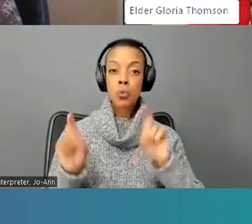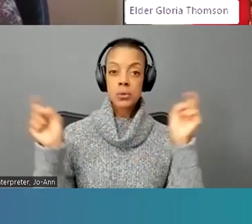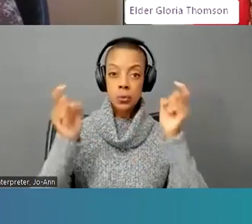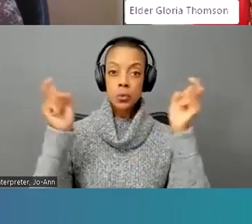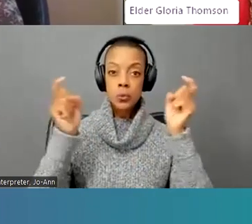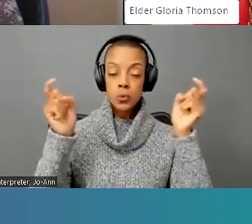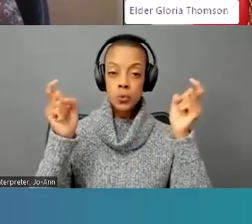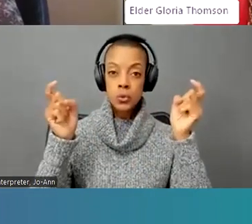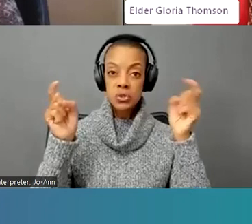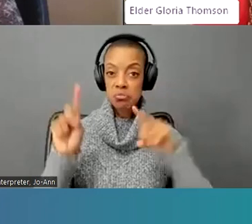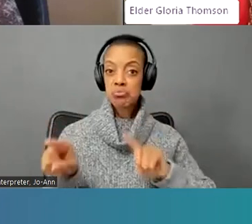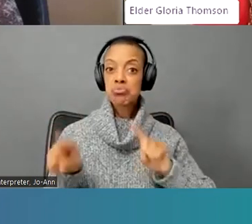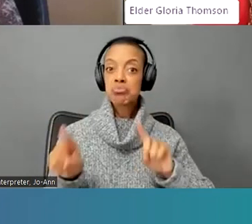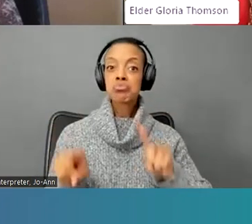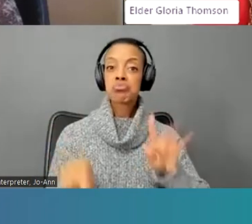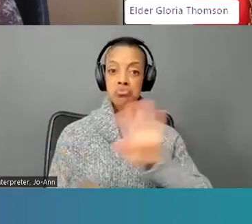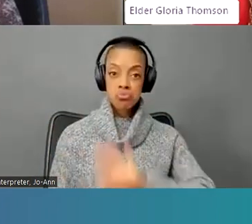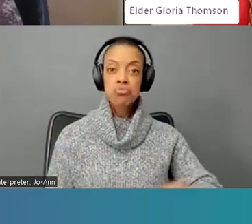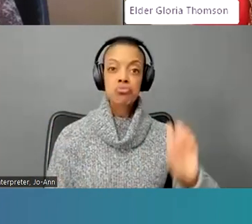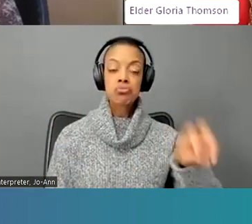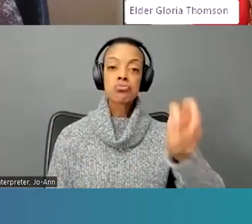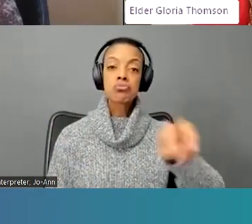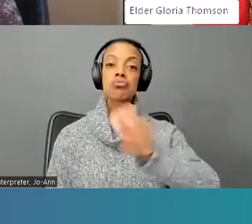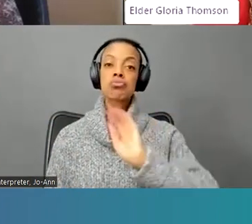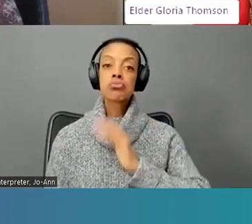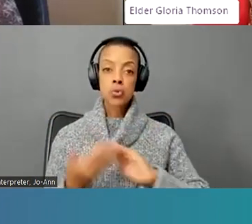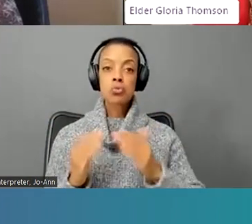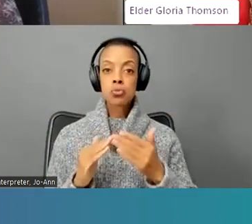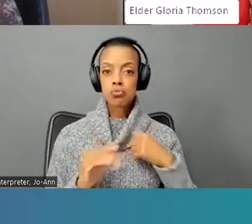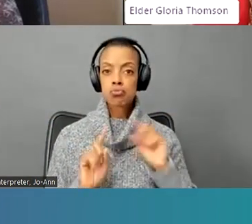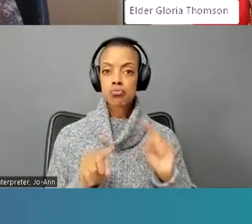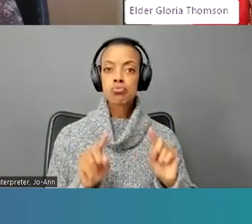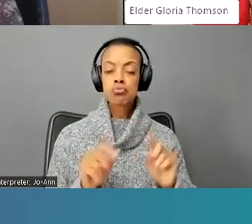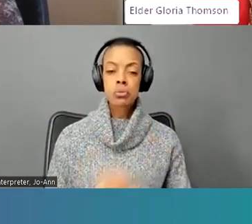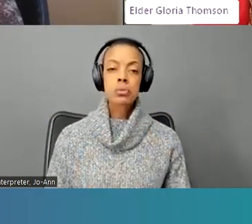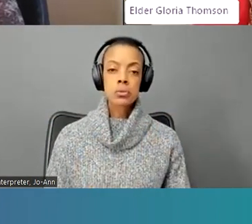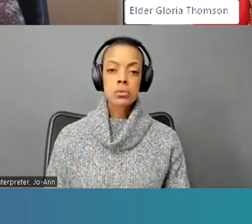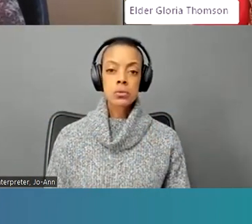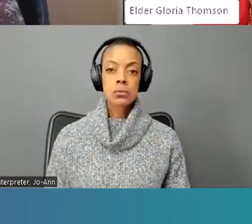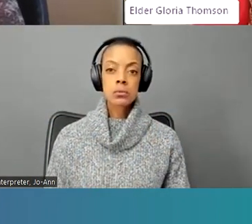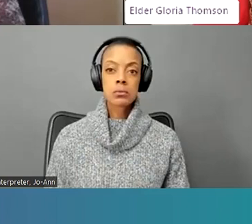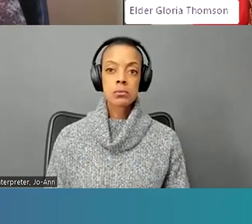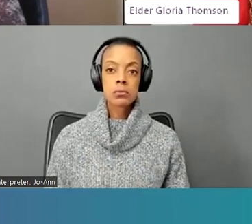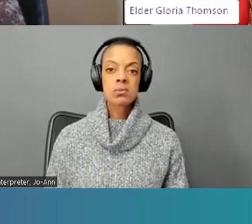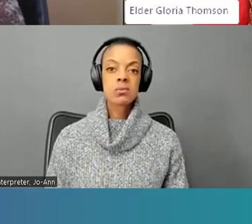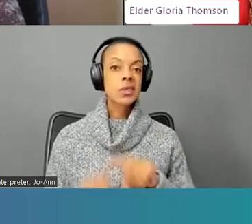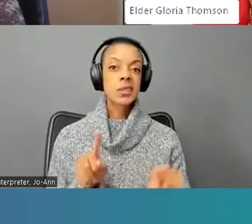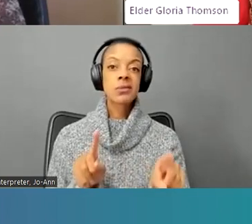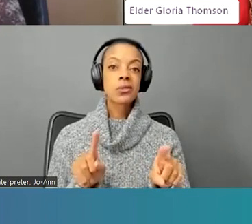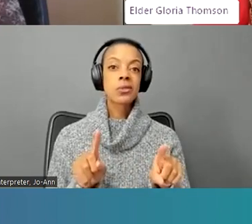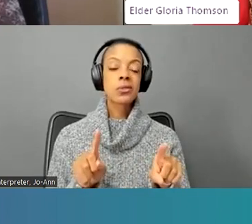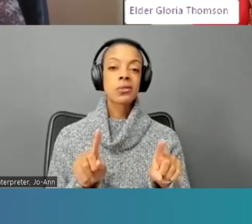pretty much everywhere in our community. And, all the different longhouses that we have.